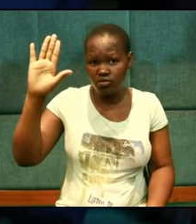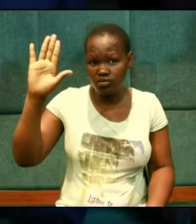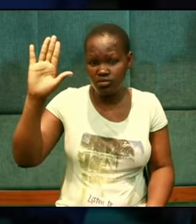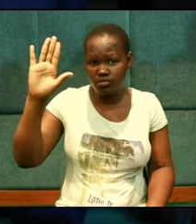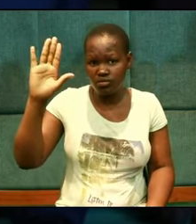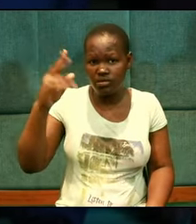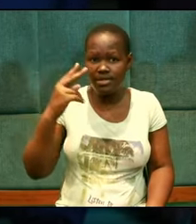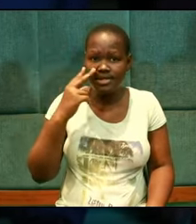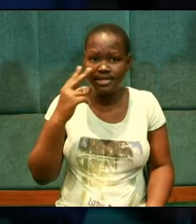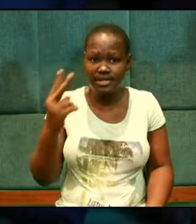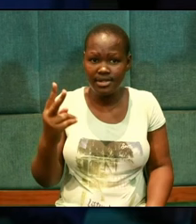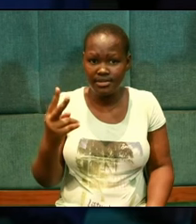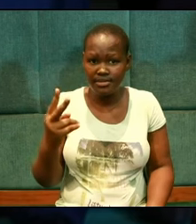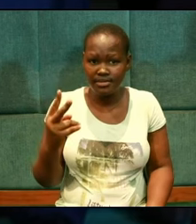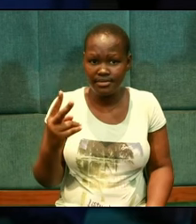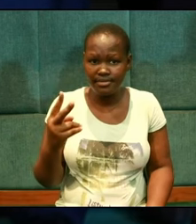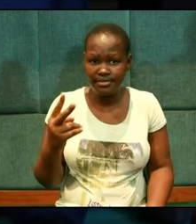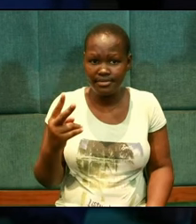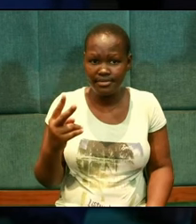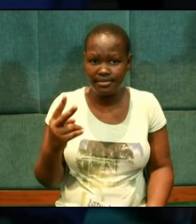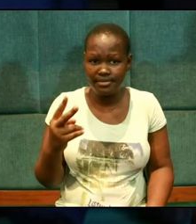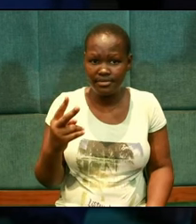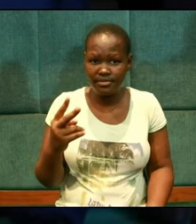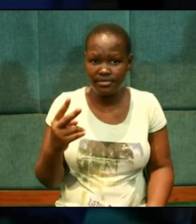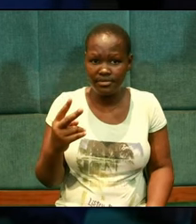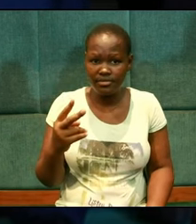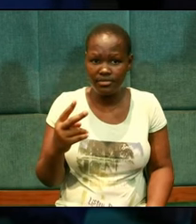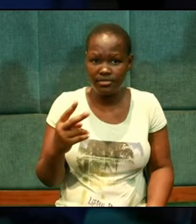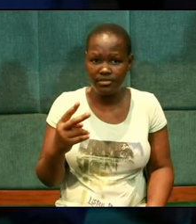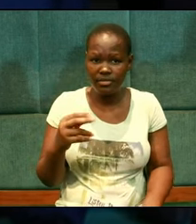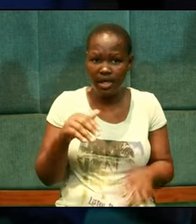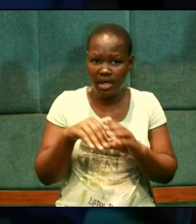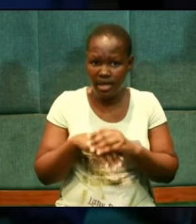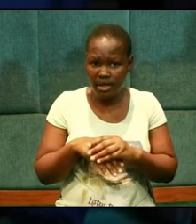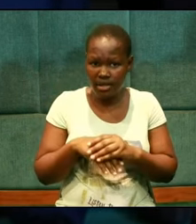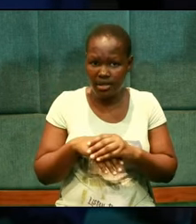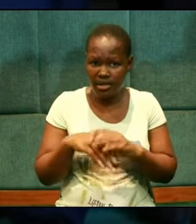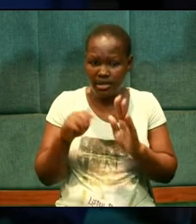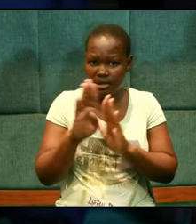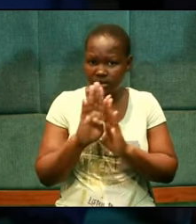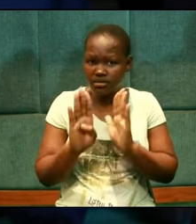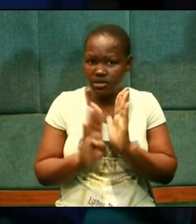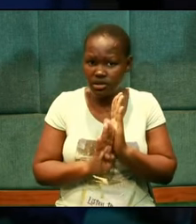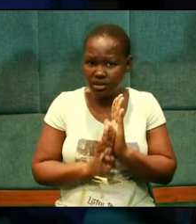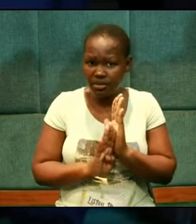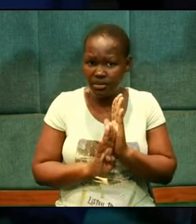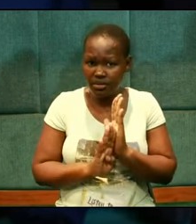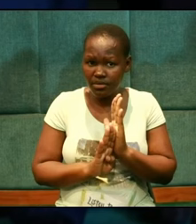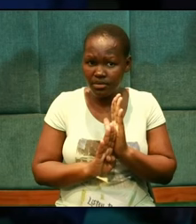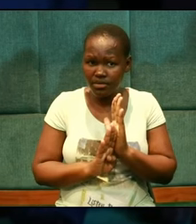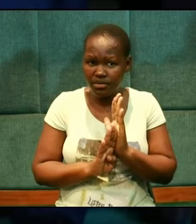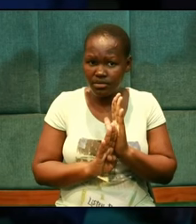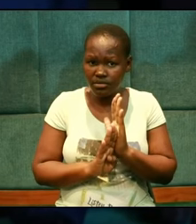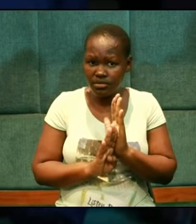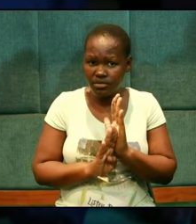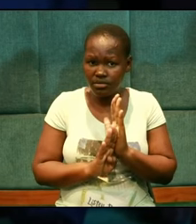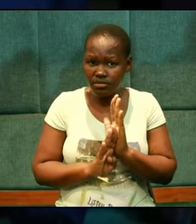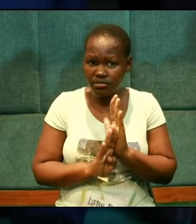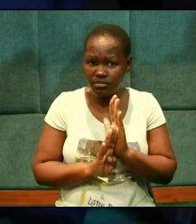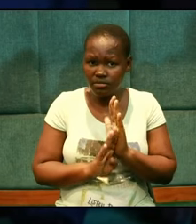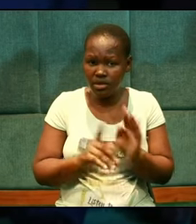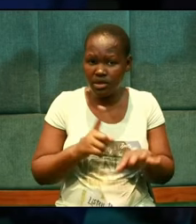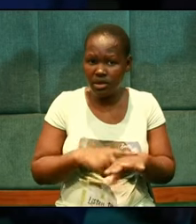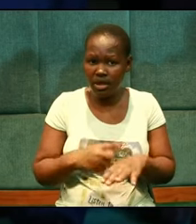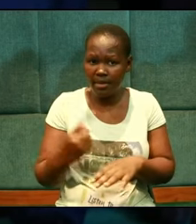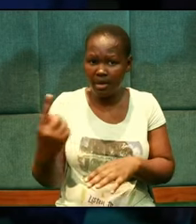ideal. Ideal is in the scriptures, is in your will. And as they come close to you,